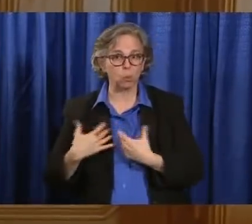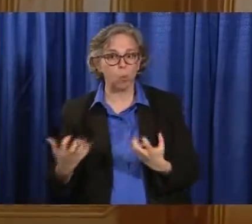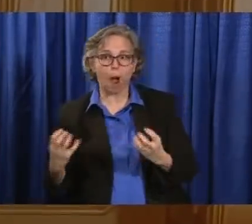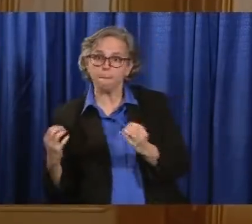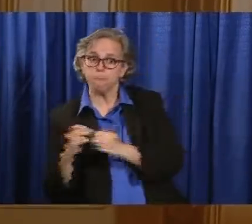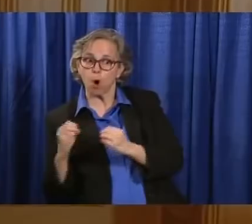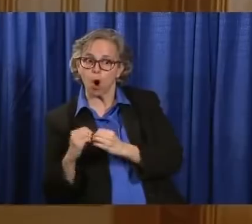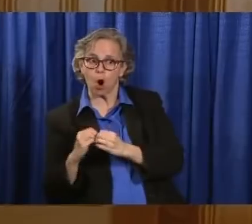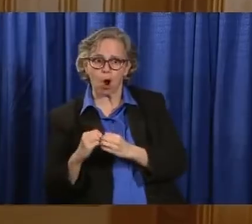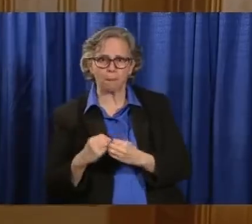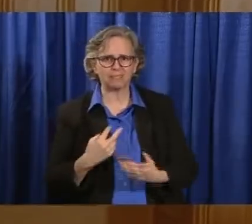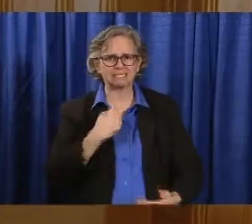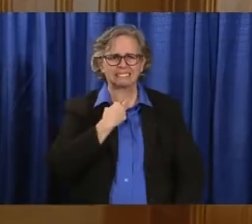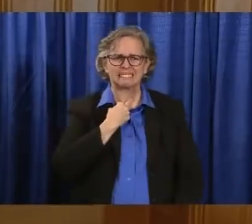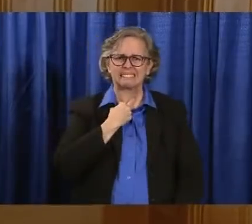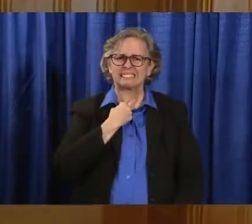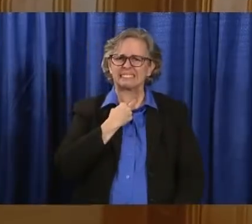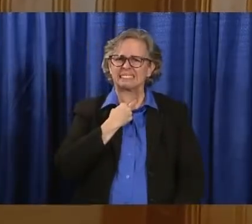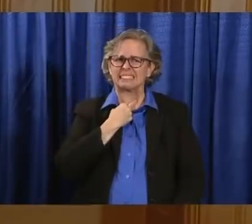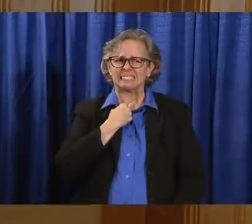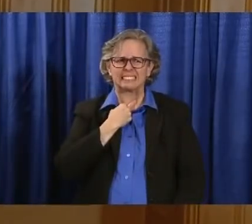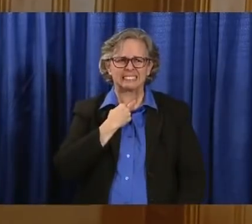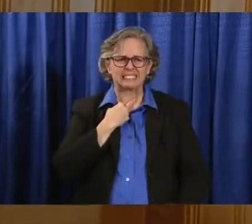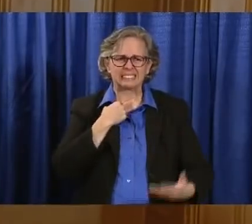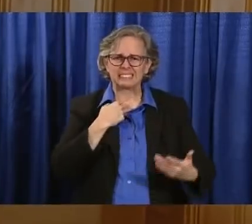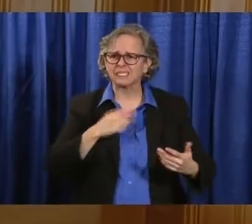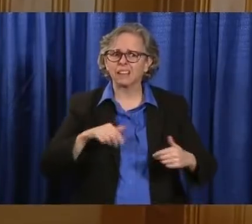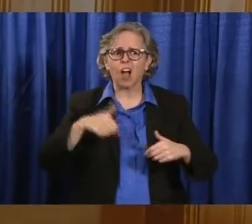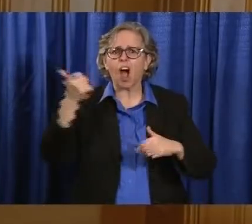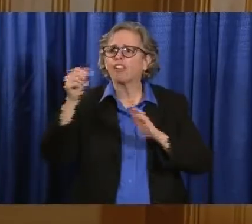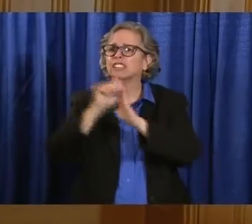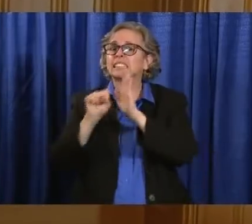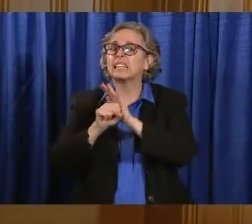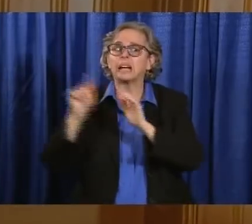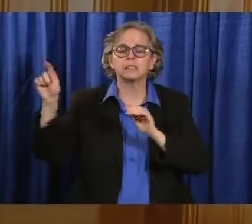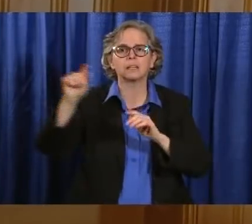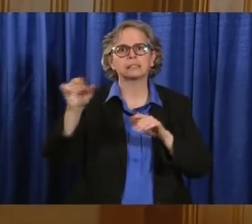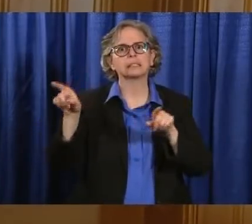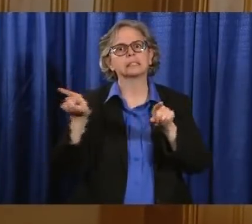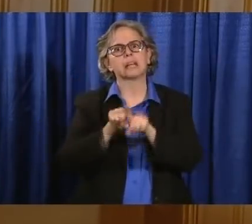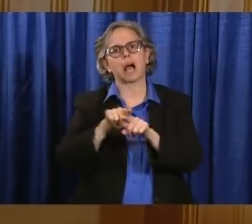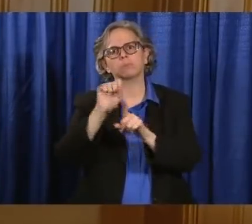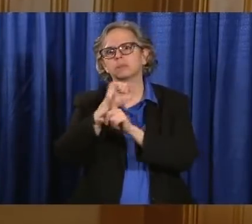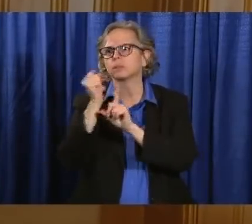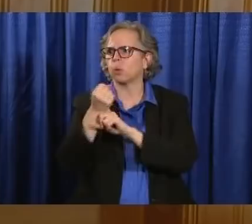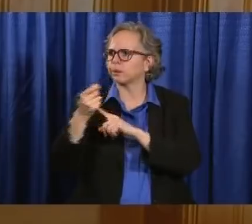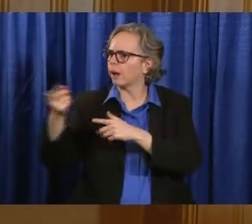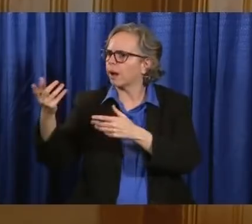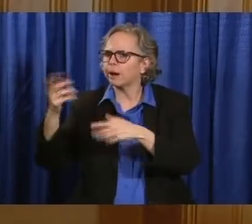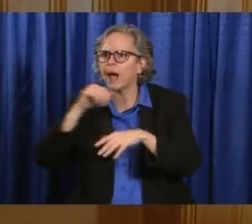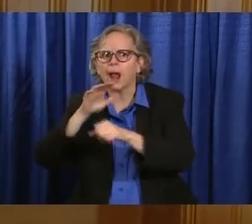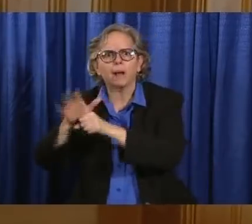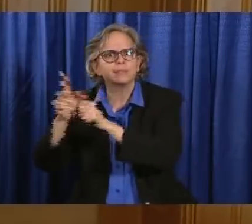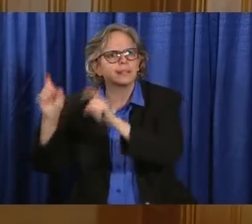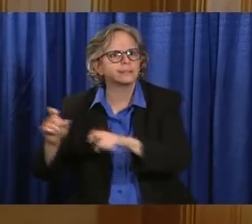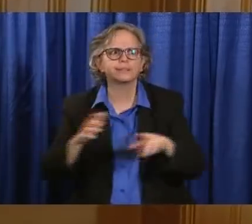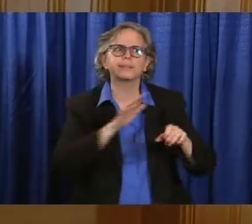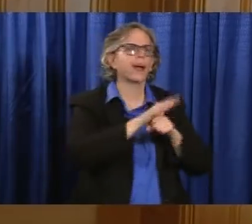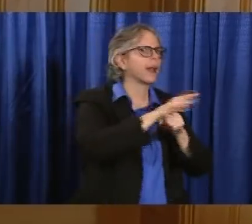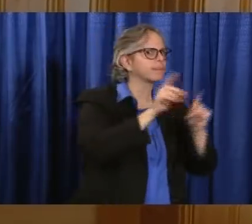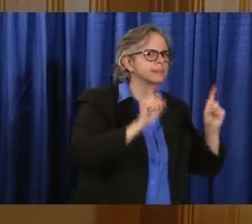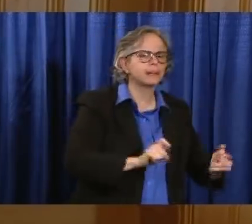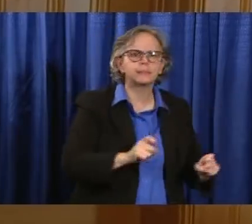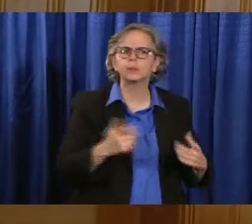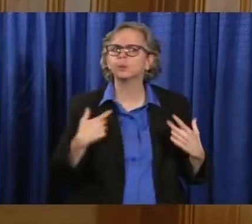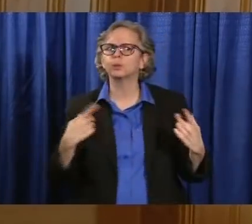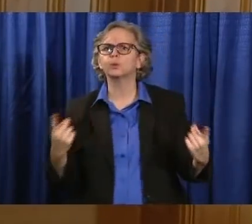that most states, frankly, find themselves in. But I want to talk a little bit today about Ohio